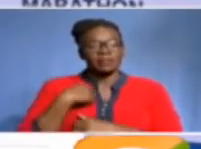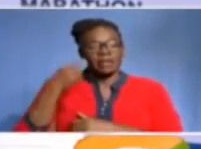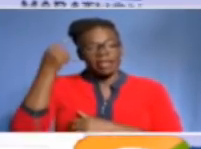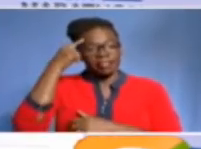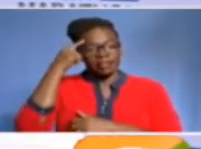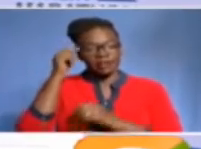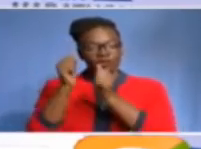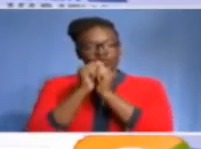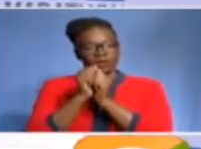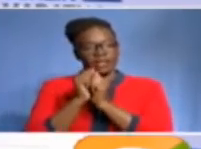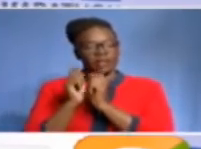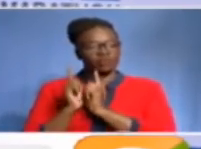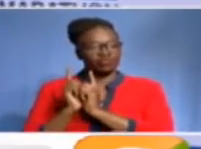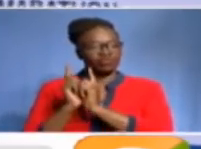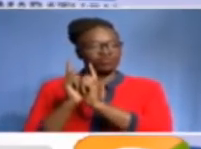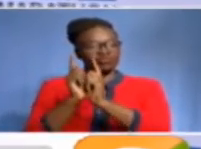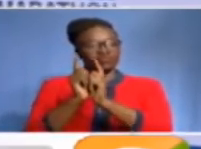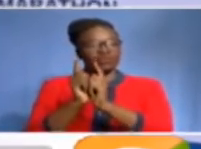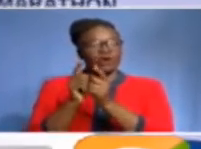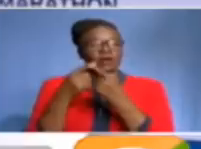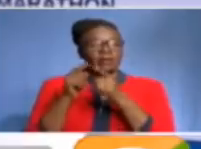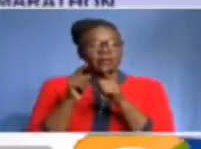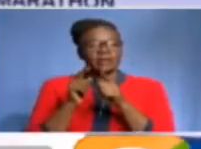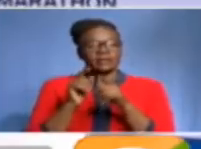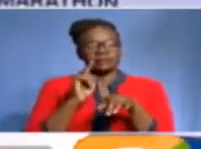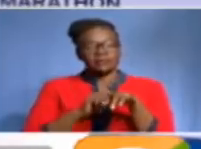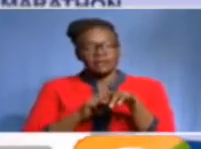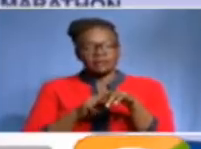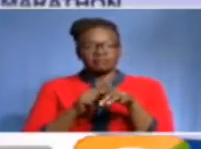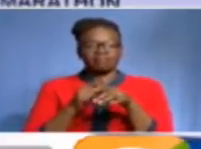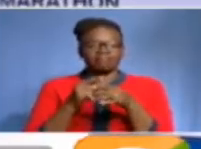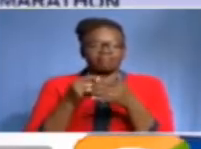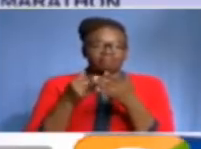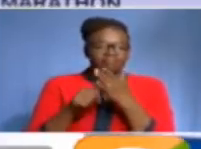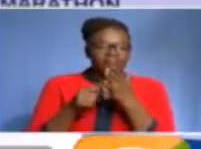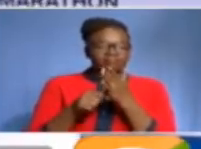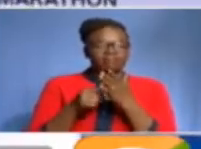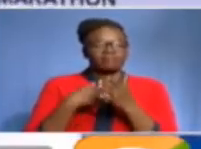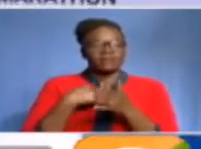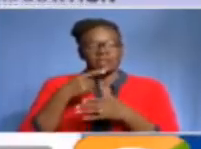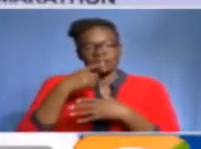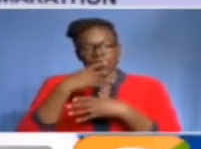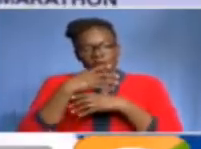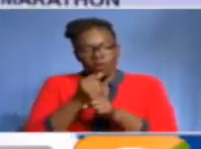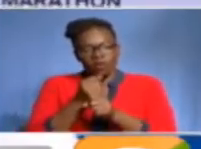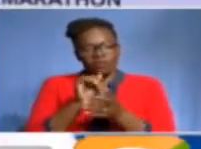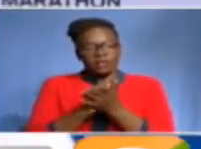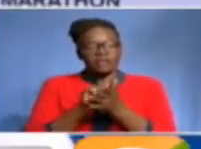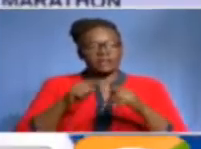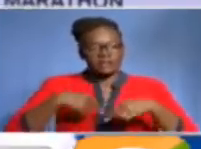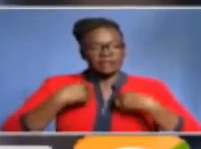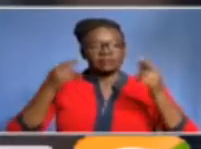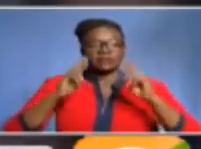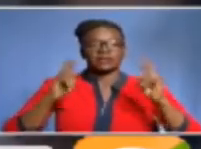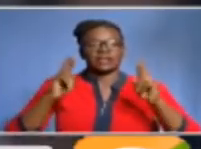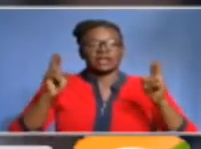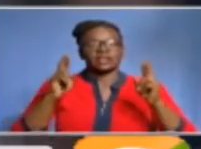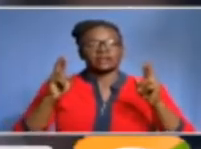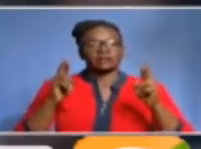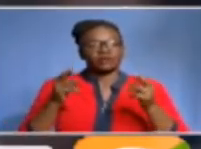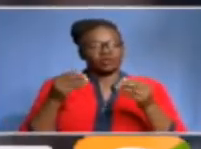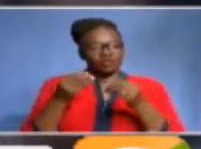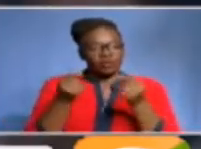my first pacemakers to 30 kilometers, but it was unfortunate. But I had to believe and I was really ready to Berlin. It